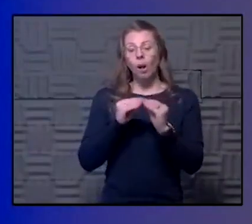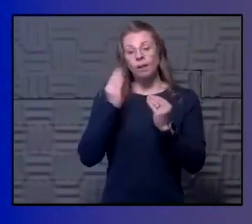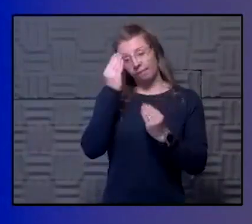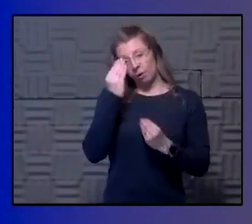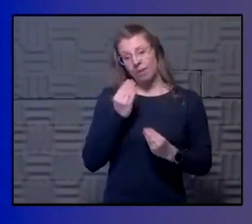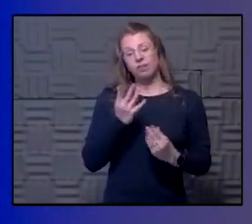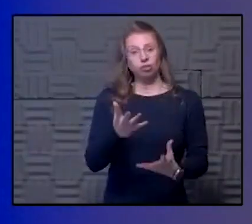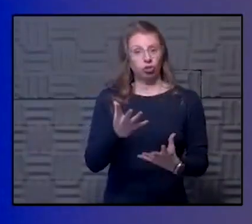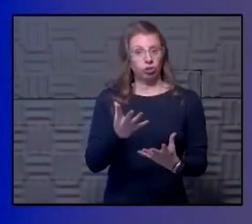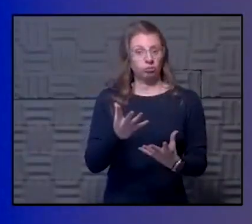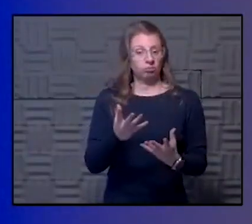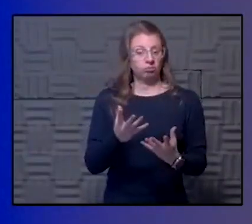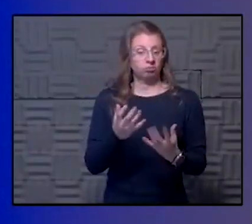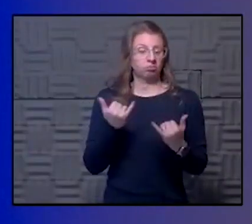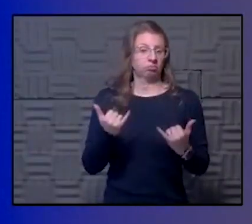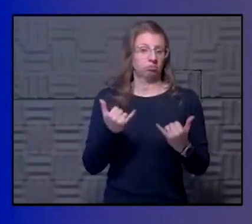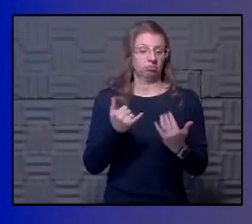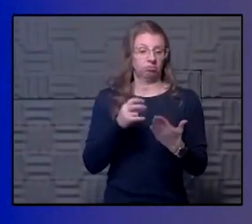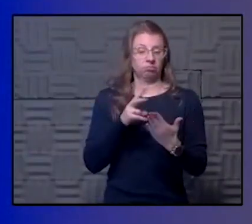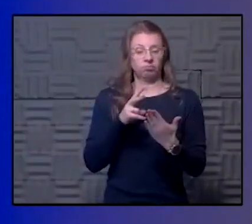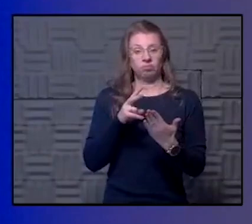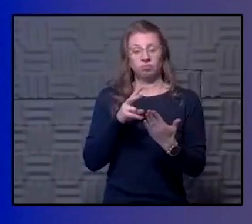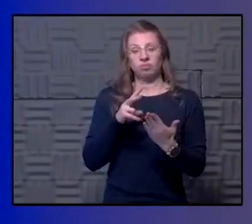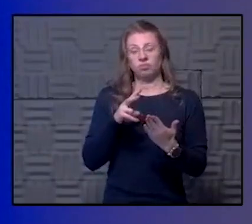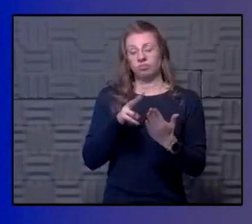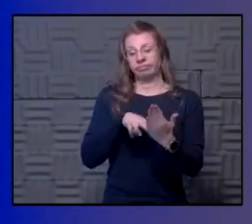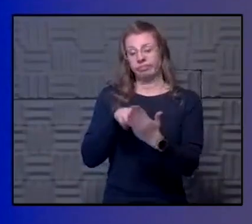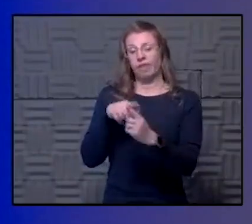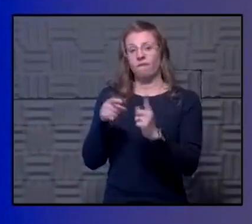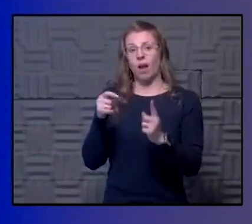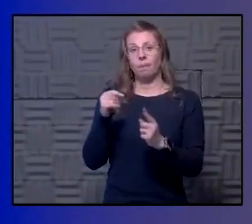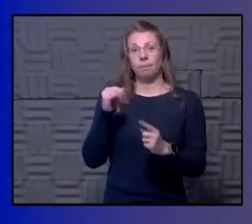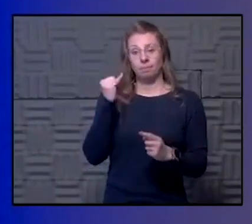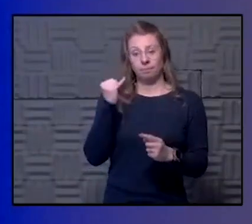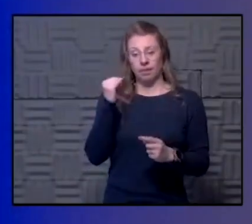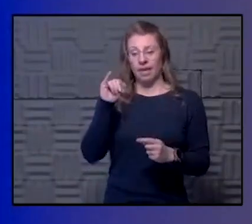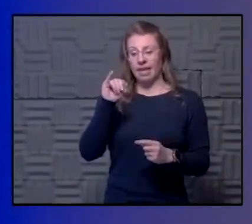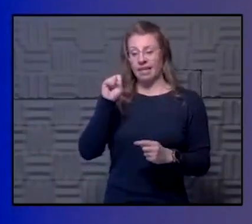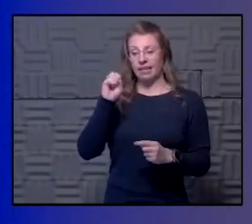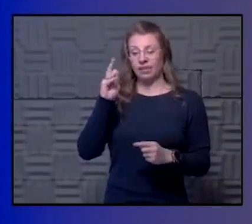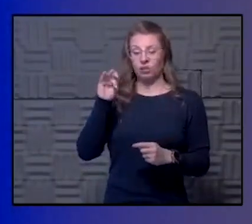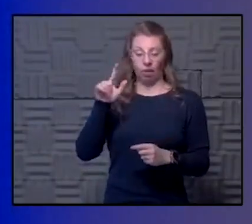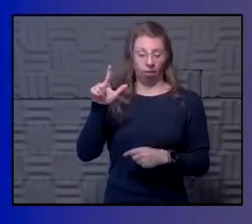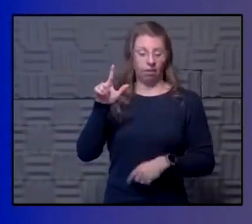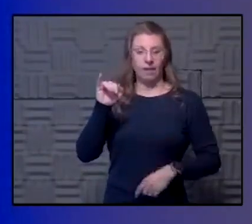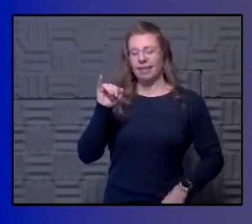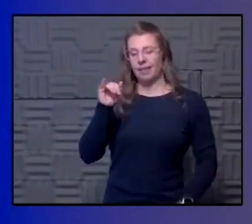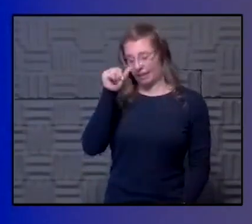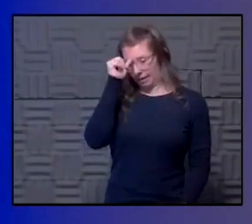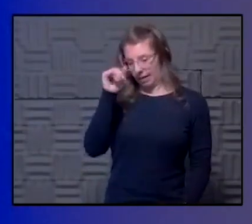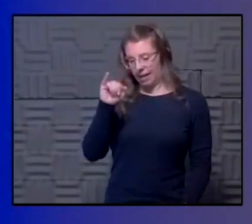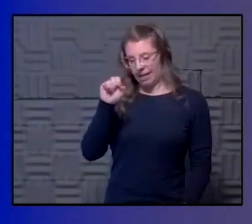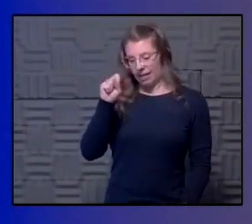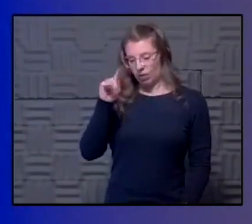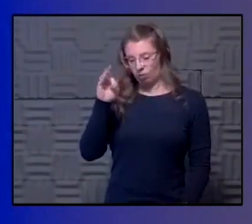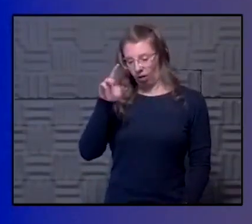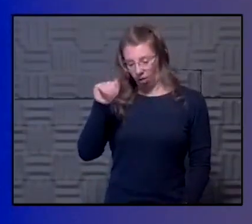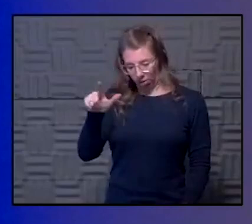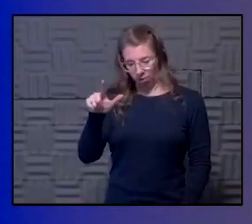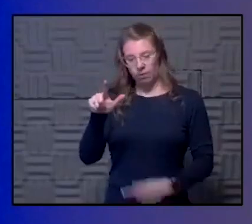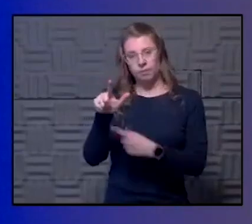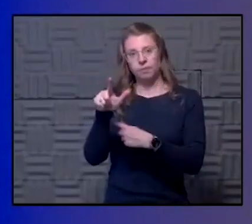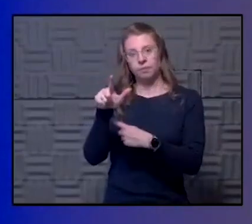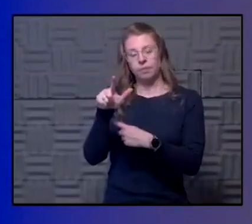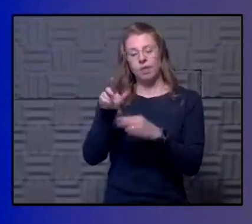information out. You know, either anecdotally we saw from Israel, they believe the vaccinations are causing a decrease in the spread on